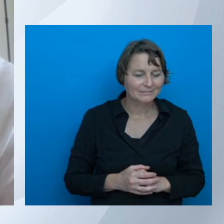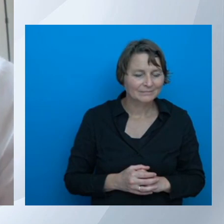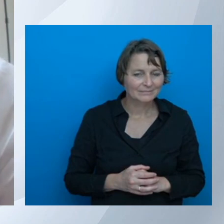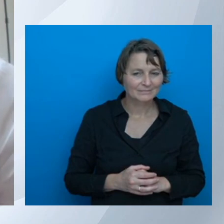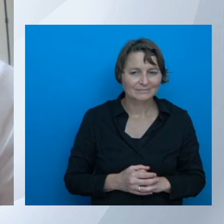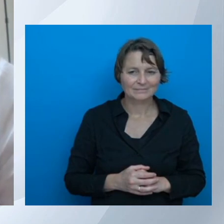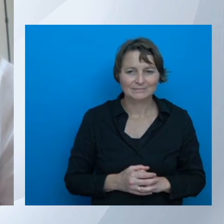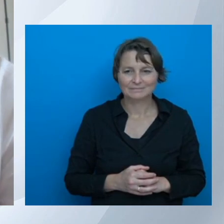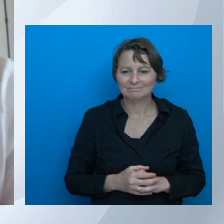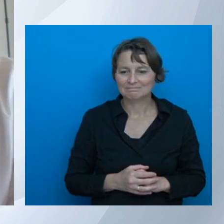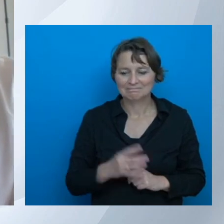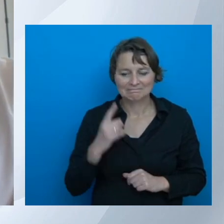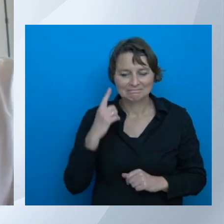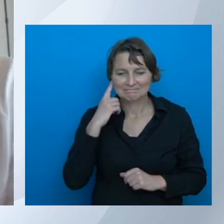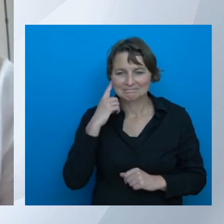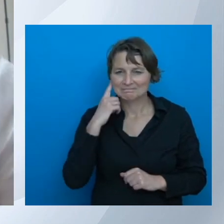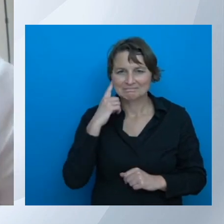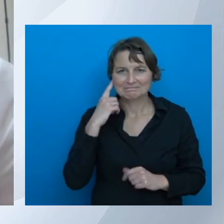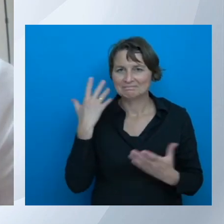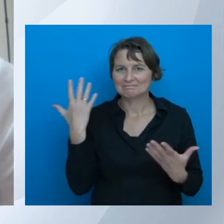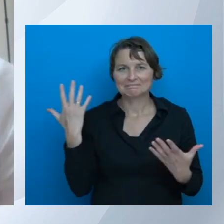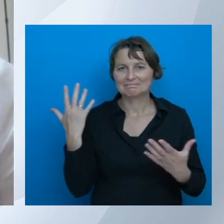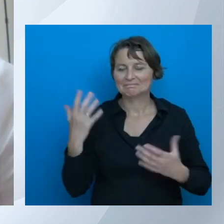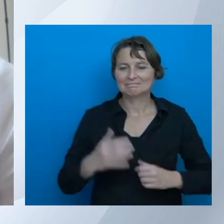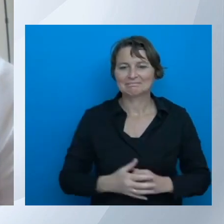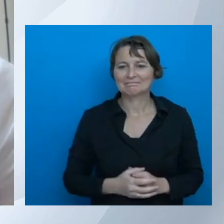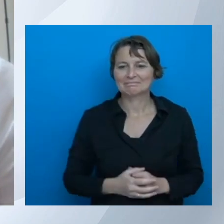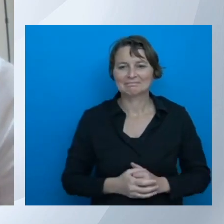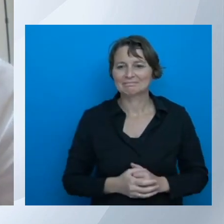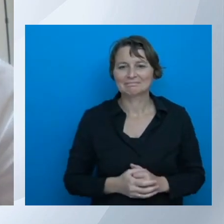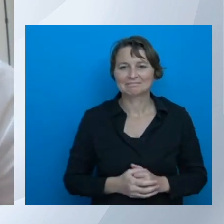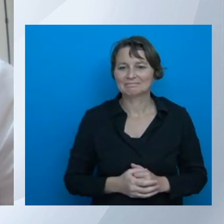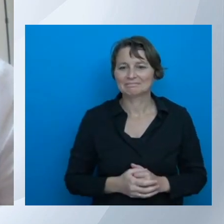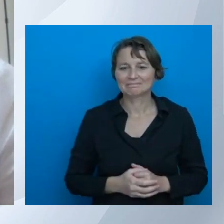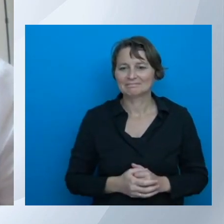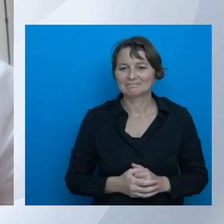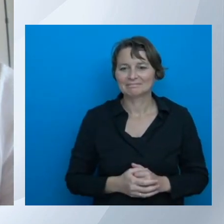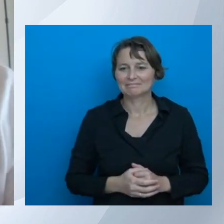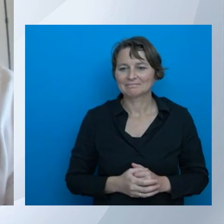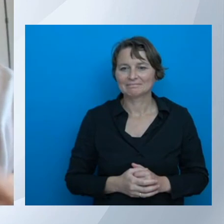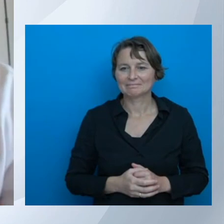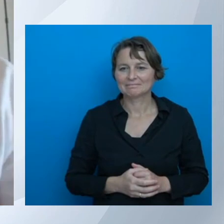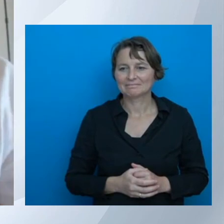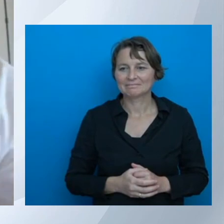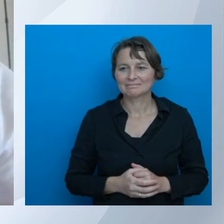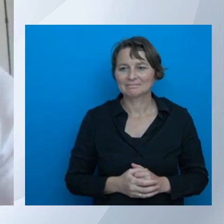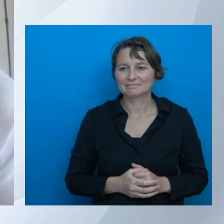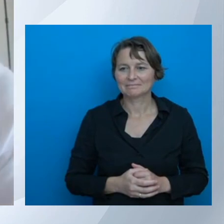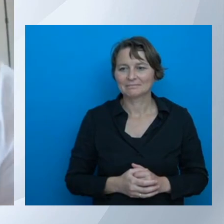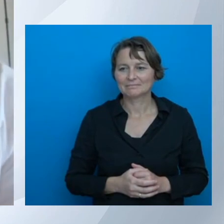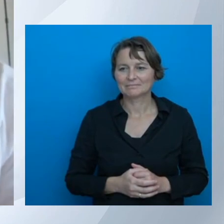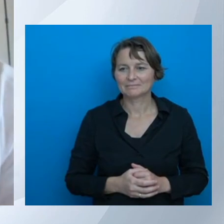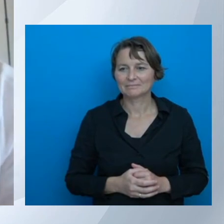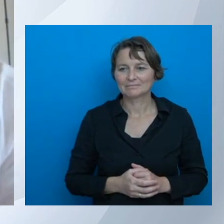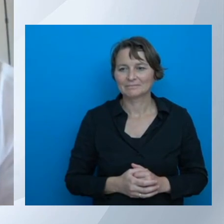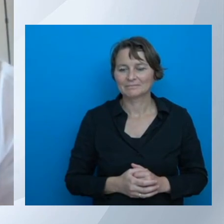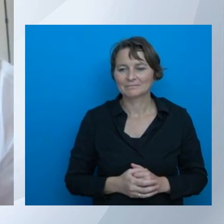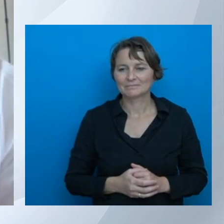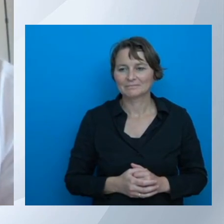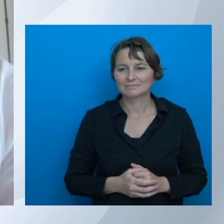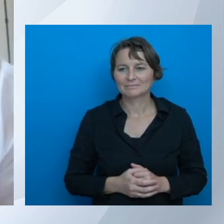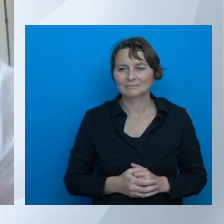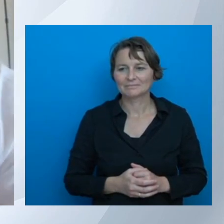really don't value it already. So thanks for mentioning that. I think it's the like a dark horse service that